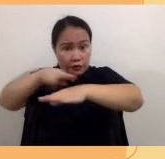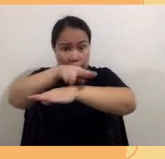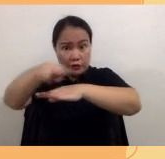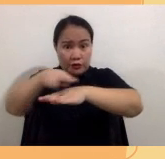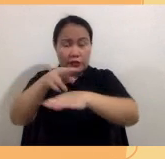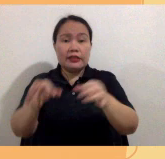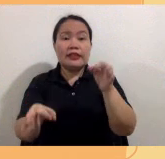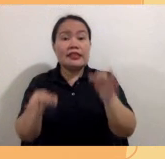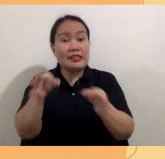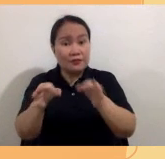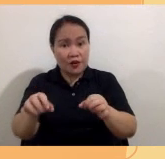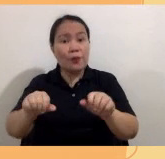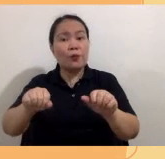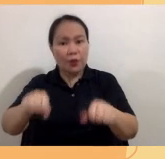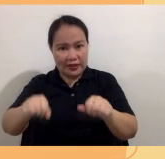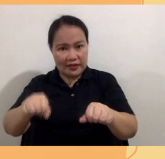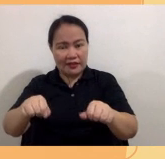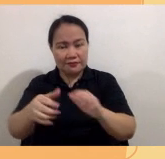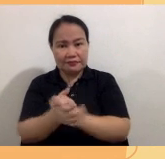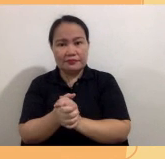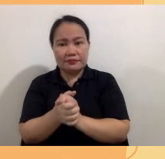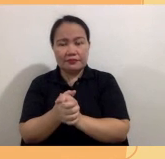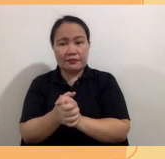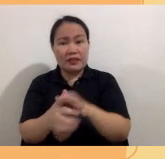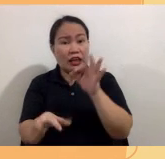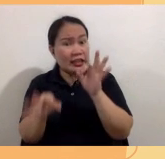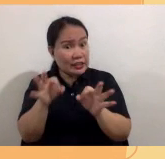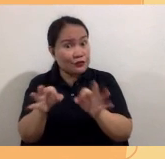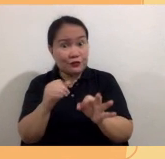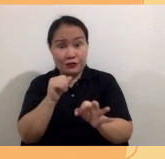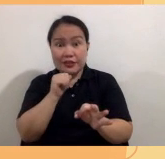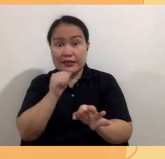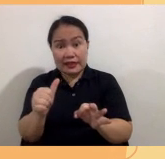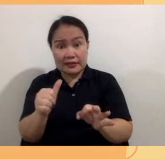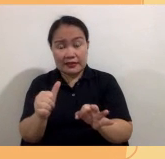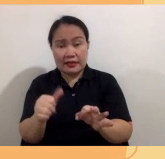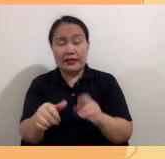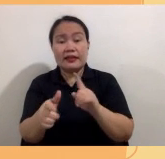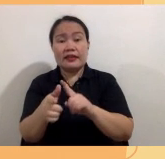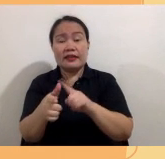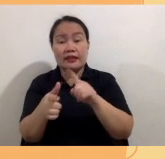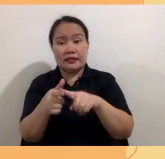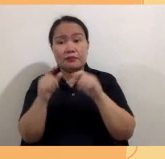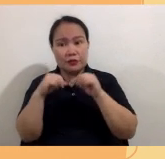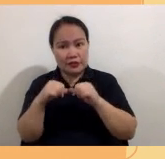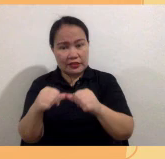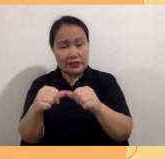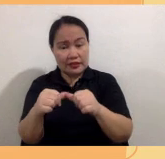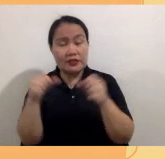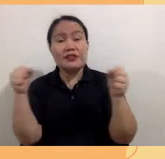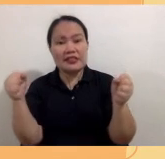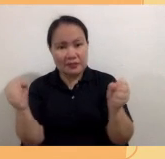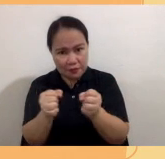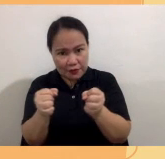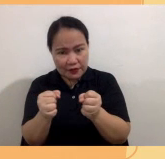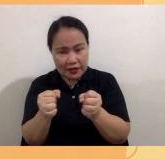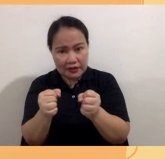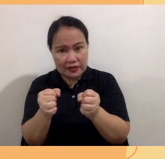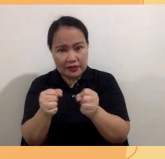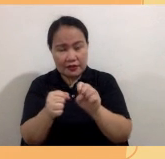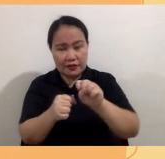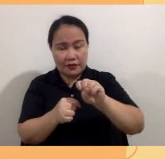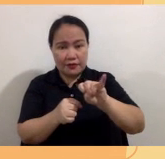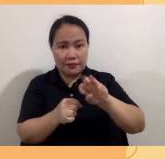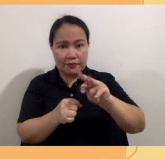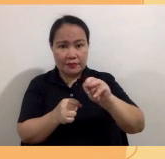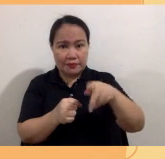if possible. Kung kaya pa siyang i-factor. If not, then proceed to the next step, which is